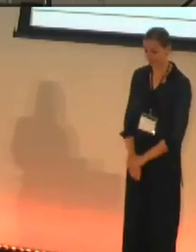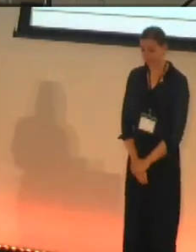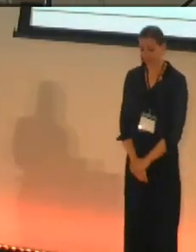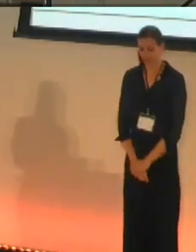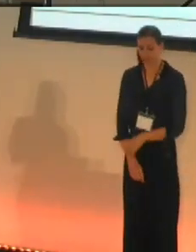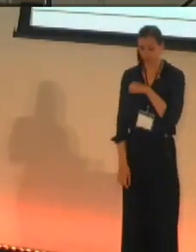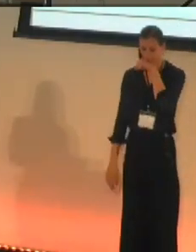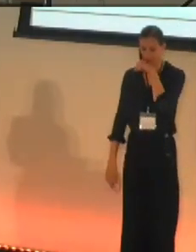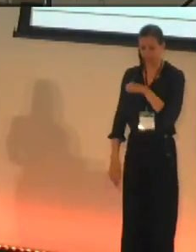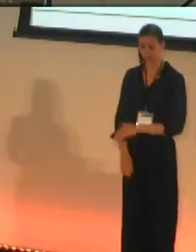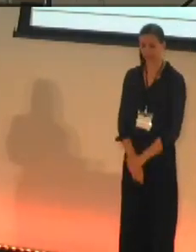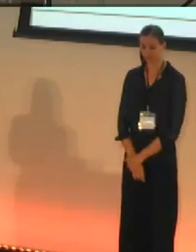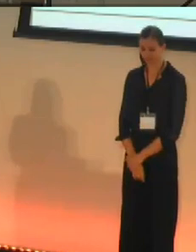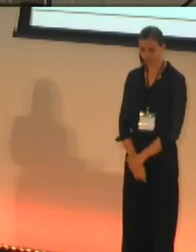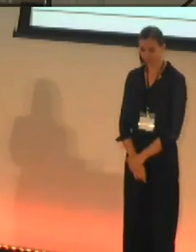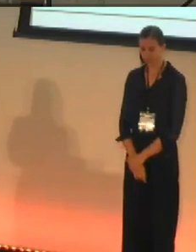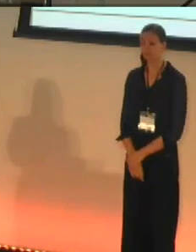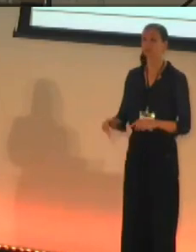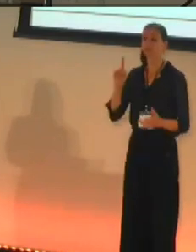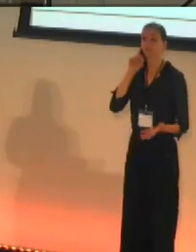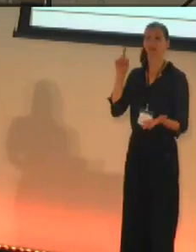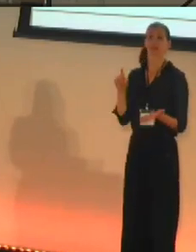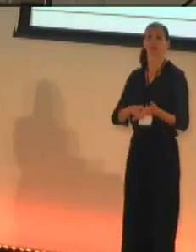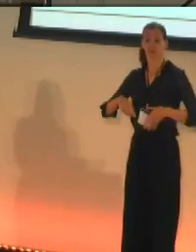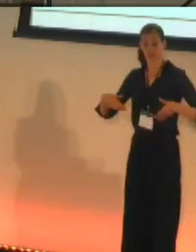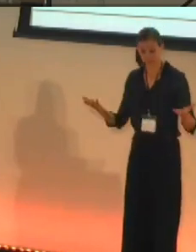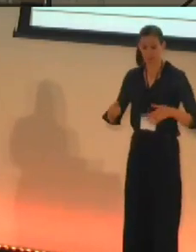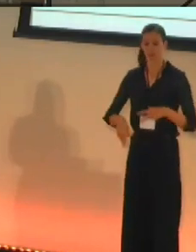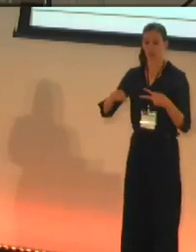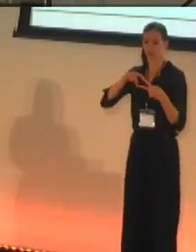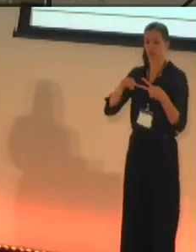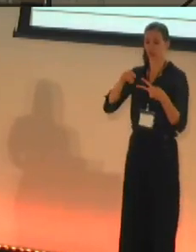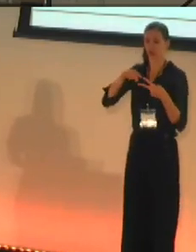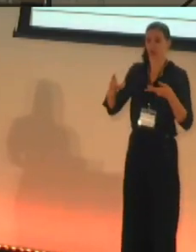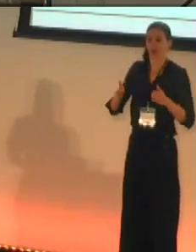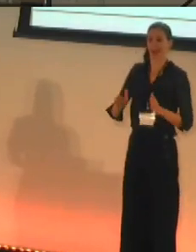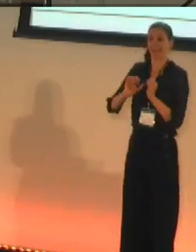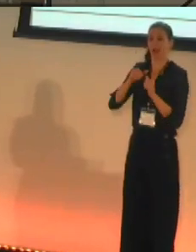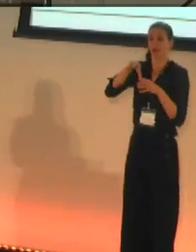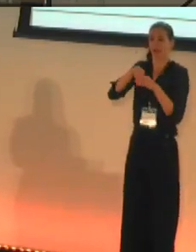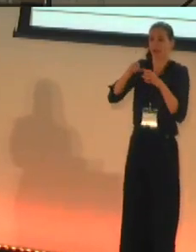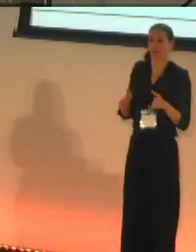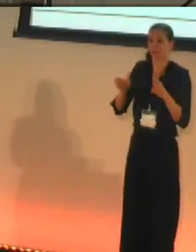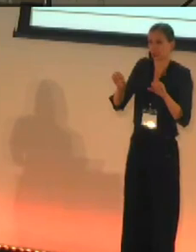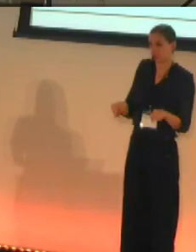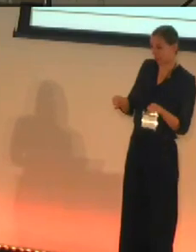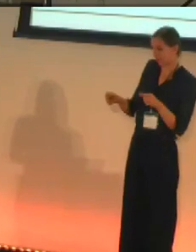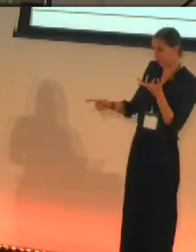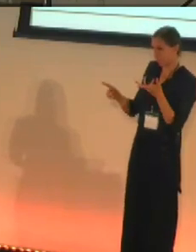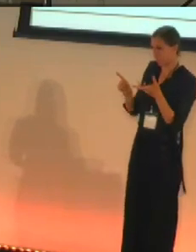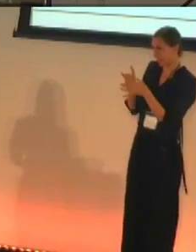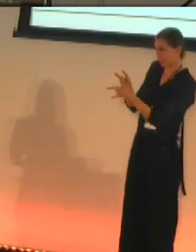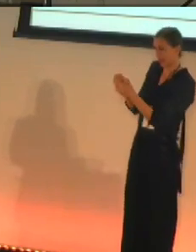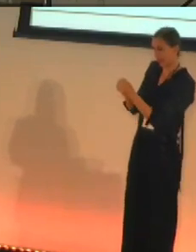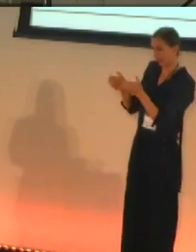One thing that came through very, very strongly for us was that there were two distinct ways in which participants conceived the guide. First, as a tool or an